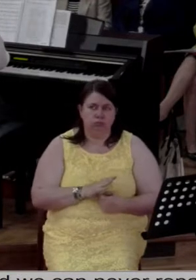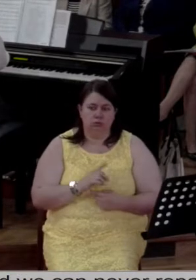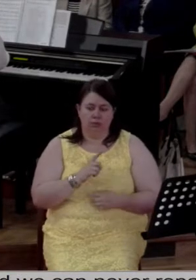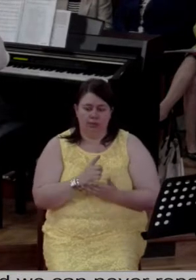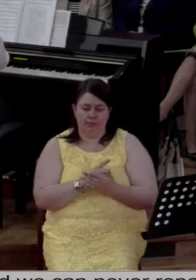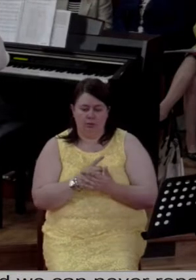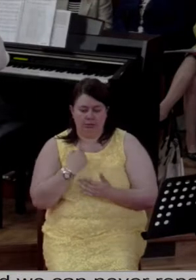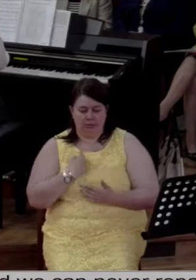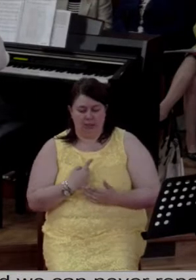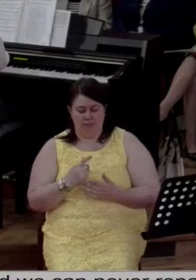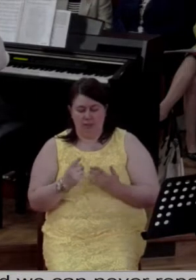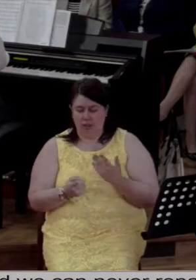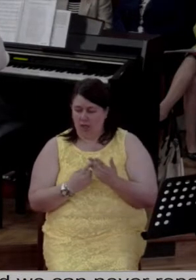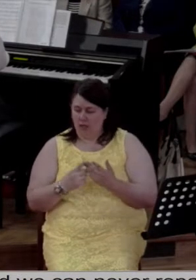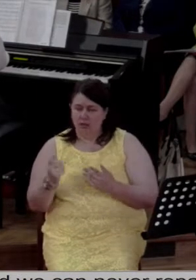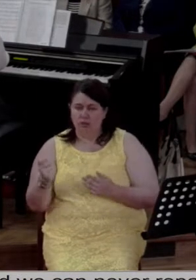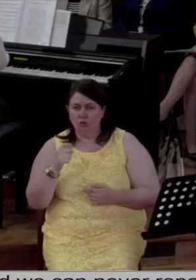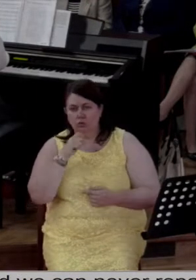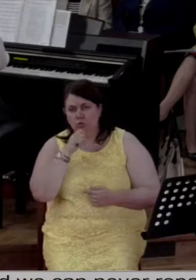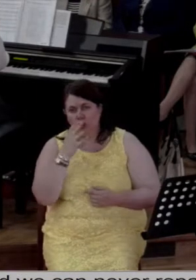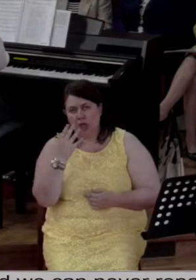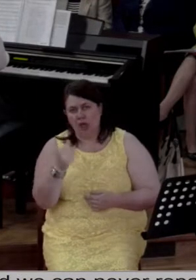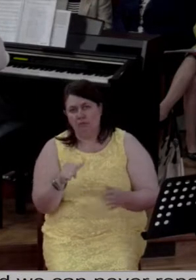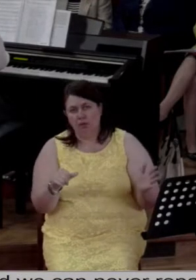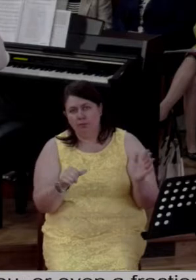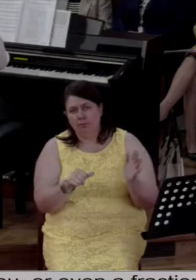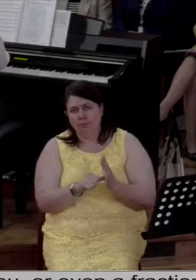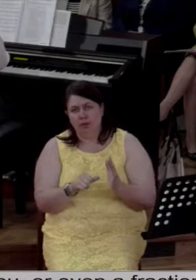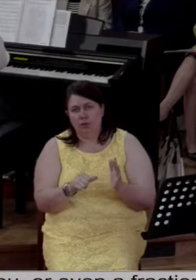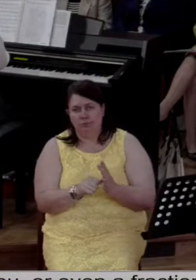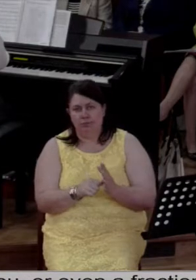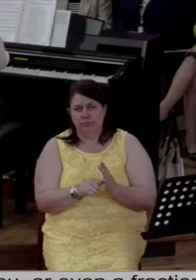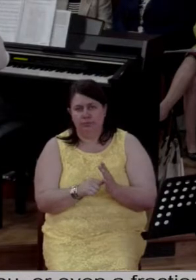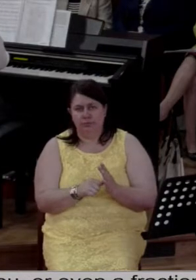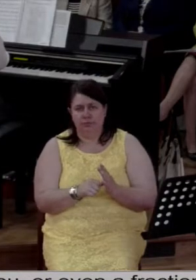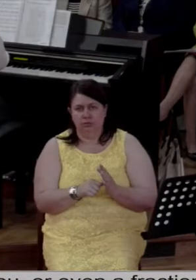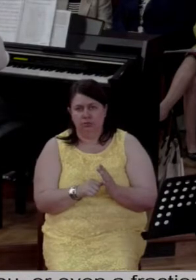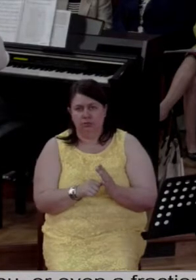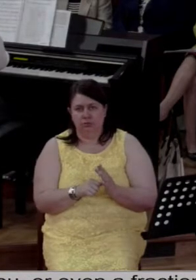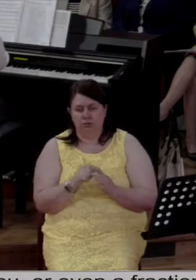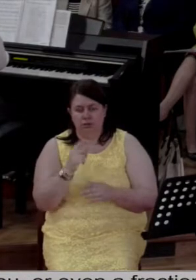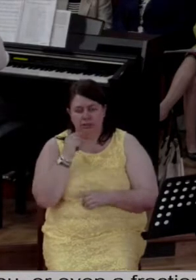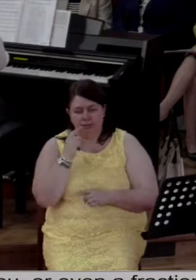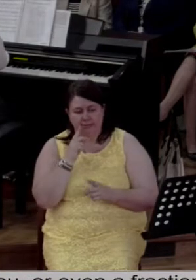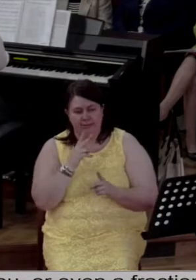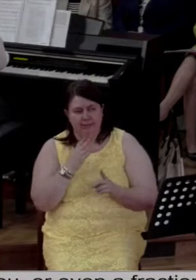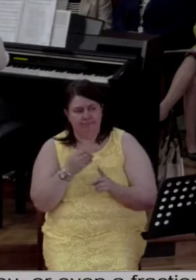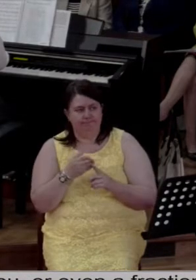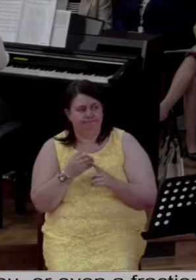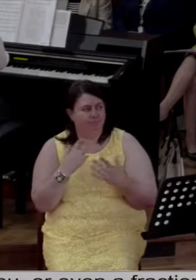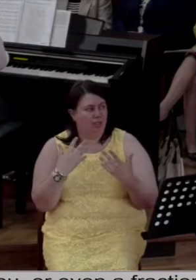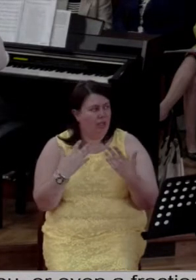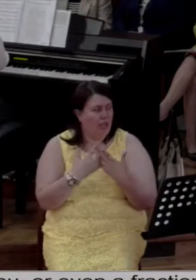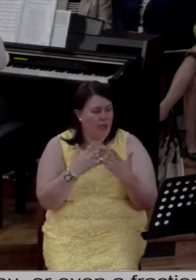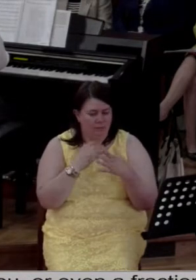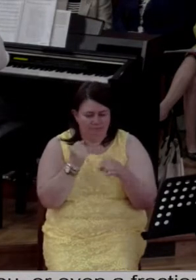ones, those who face difficulties and problems to which they can see no solutions.